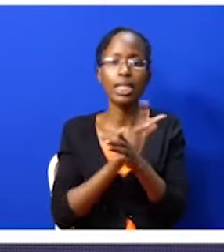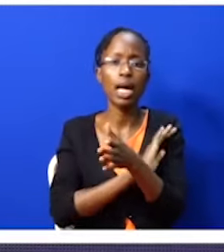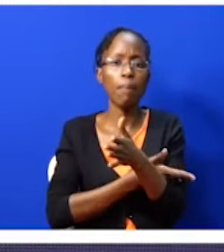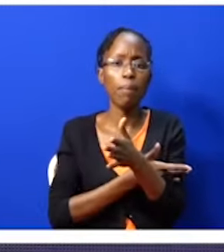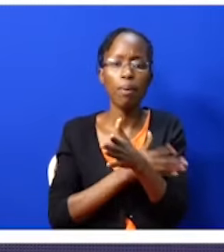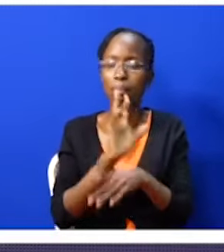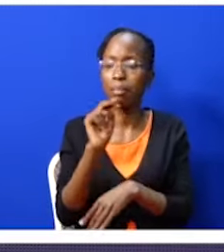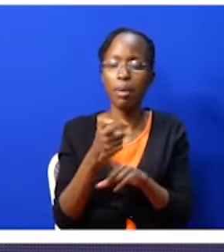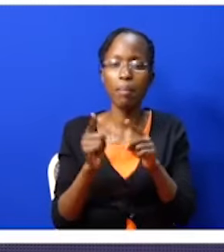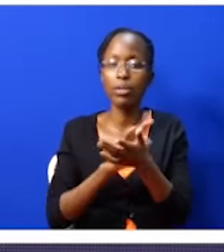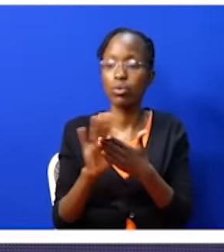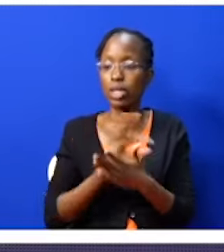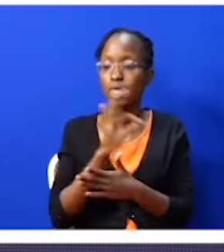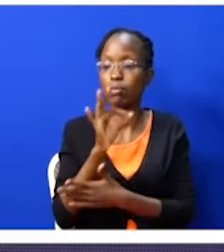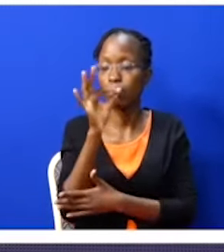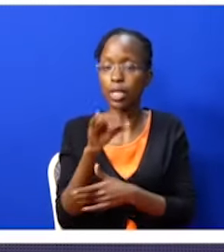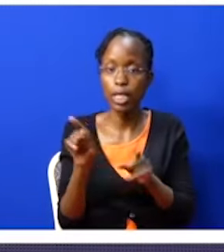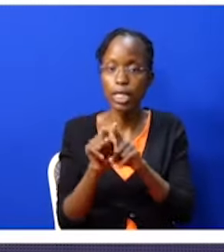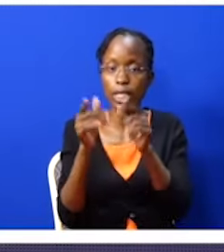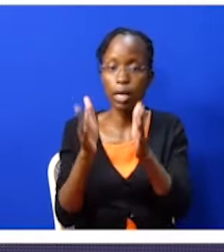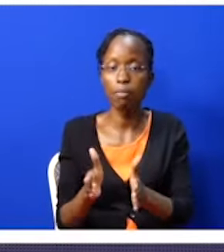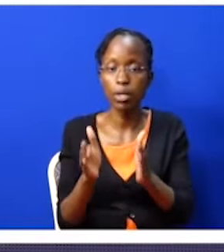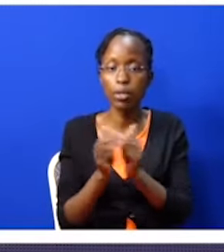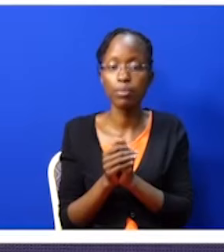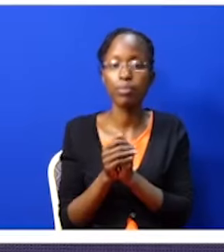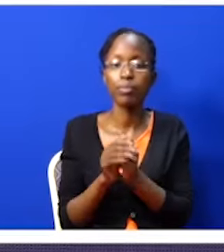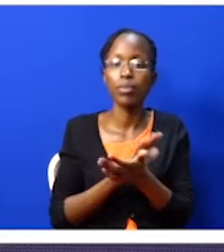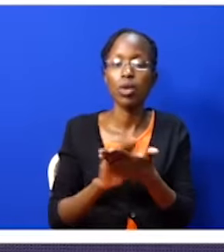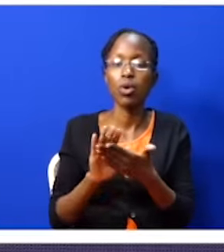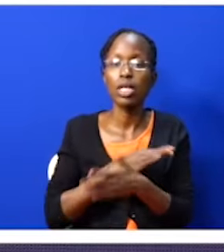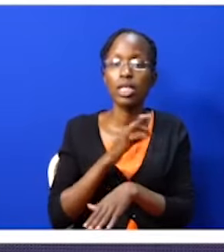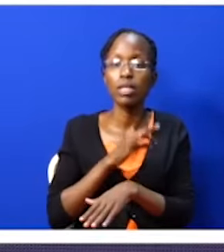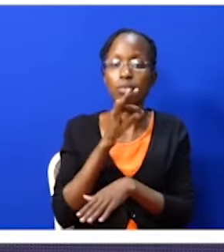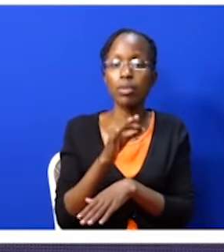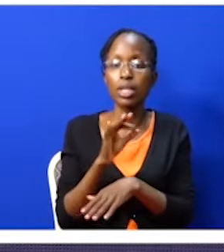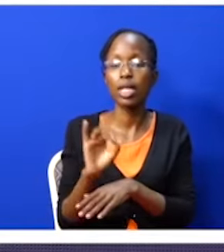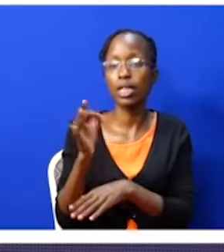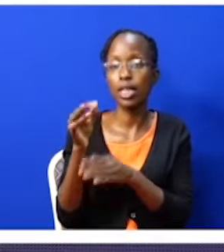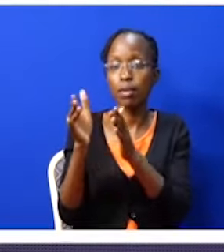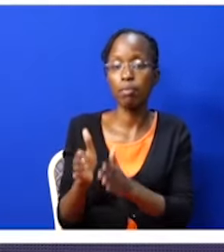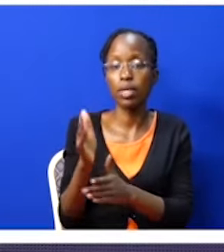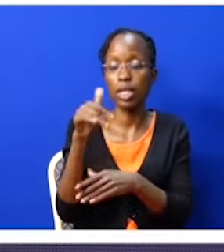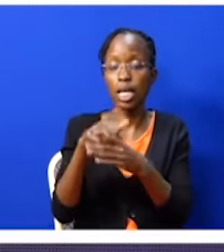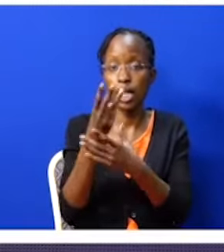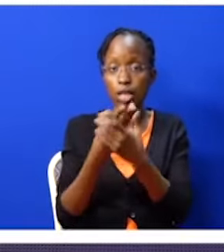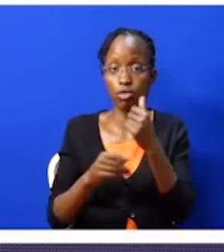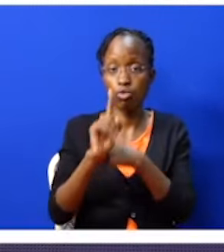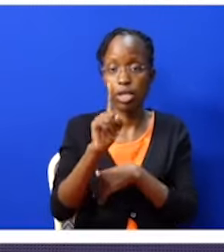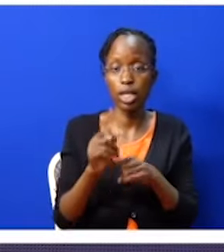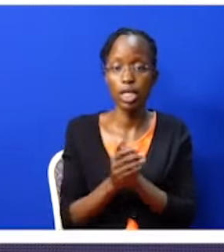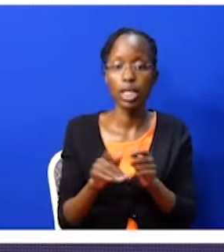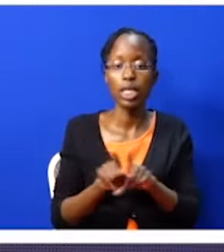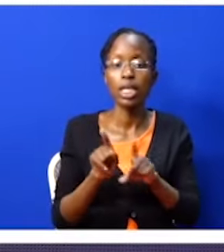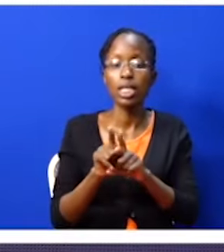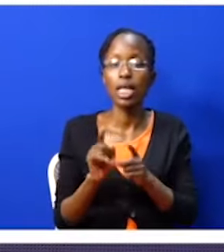so much more than that. He is a person. The Holy Spirit is the third person in the Trinity. And of course,